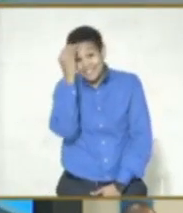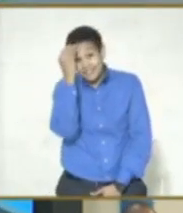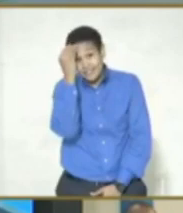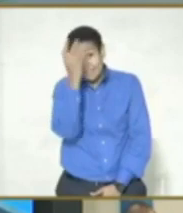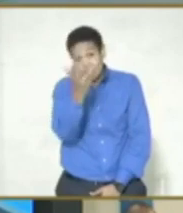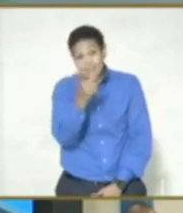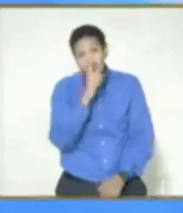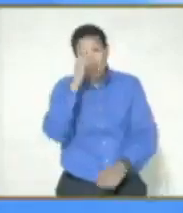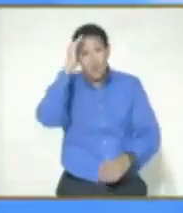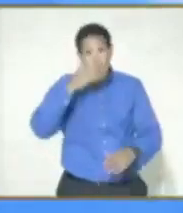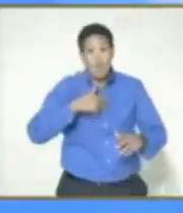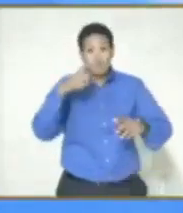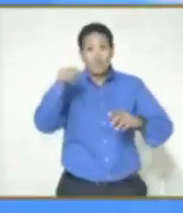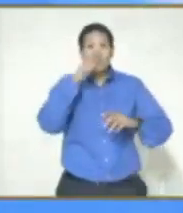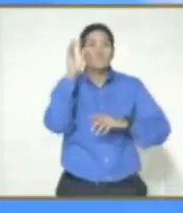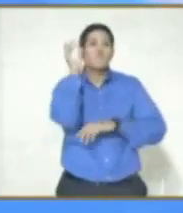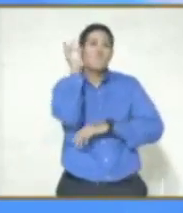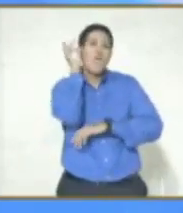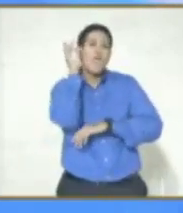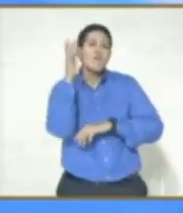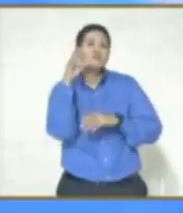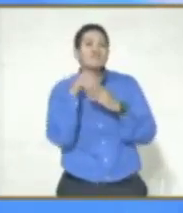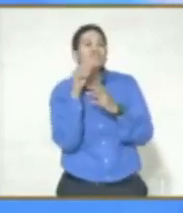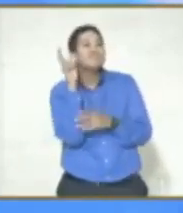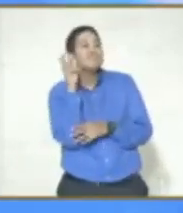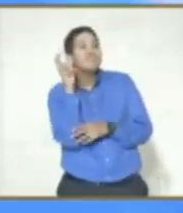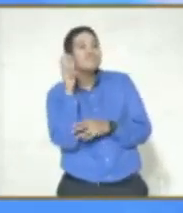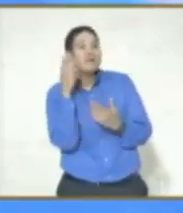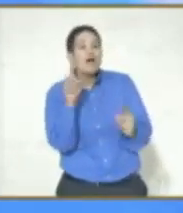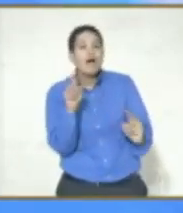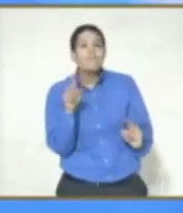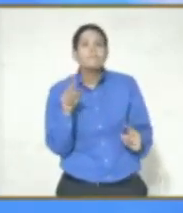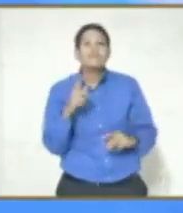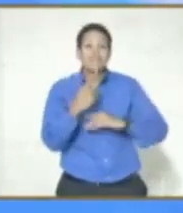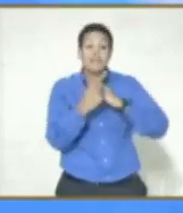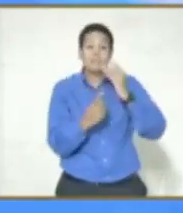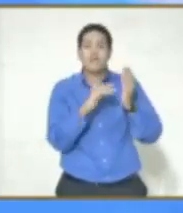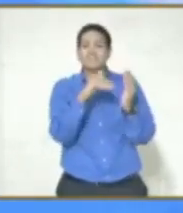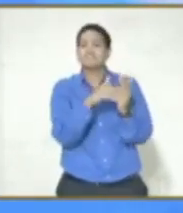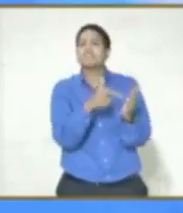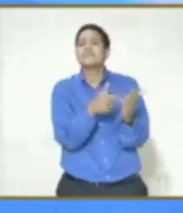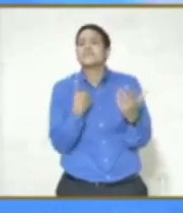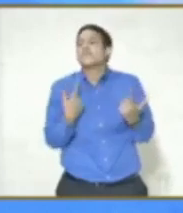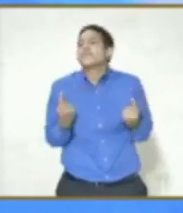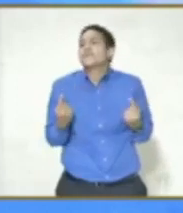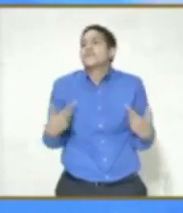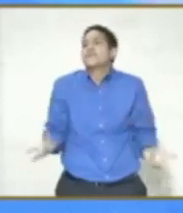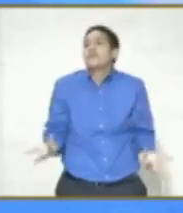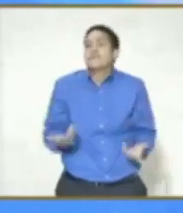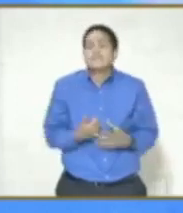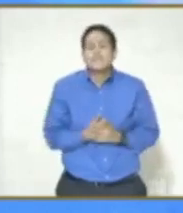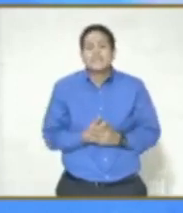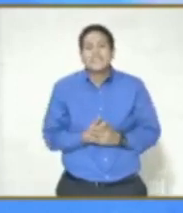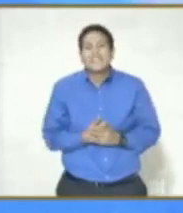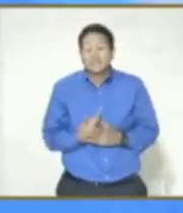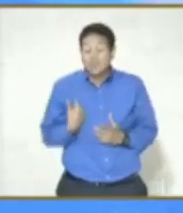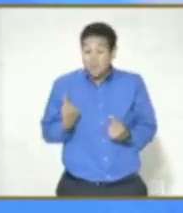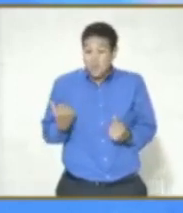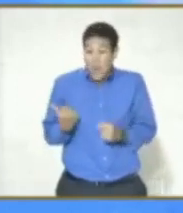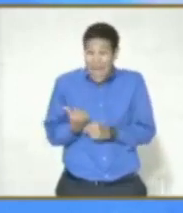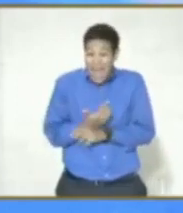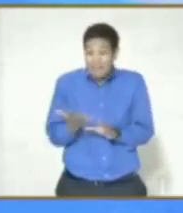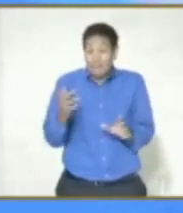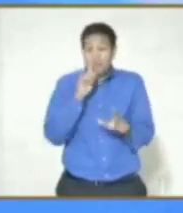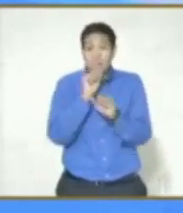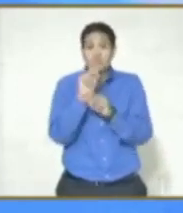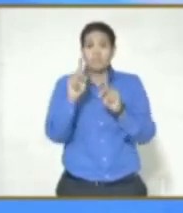in Raiderland. In the parish of Manchester, we have been doing all we can to make sure that the